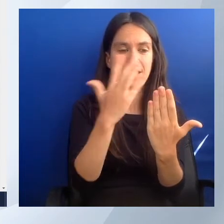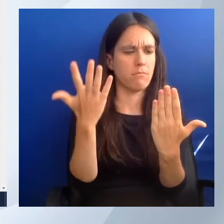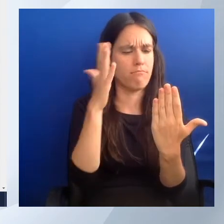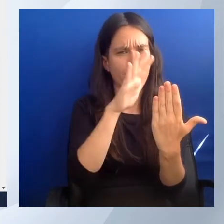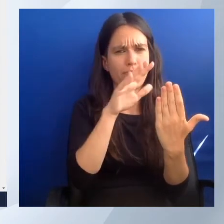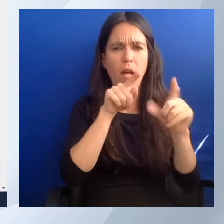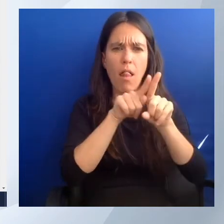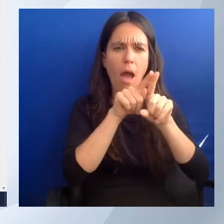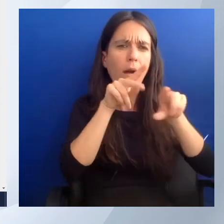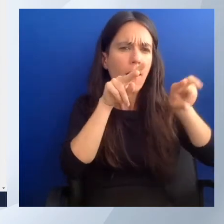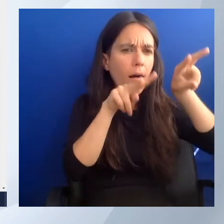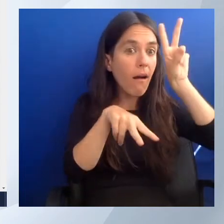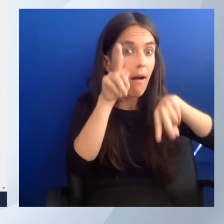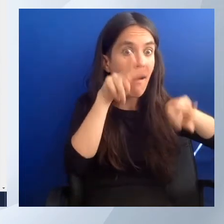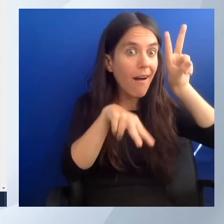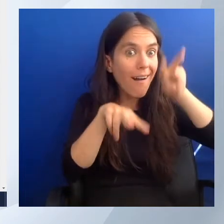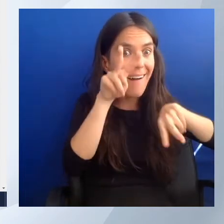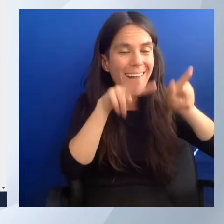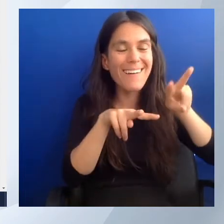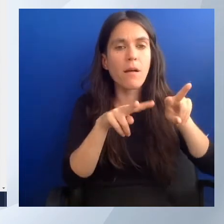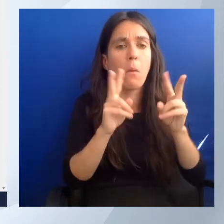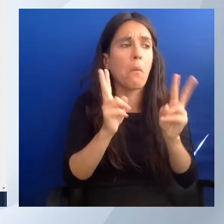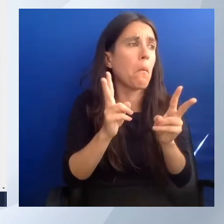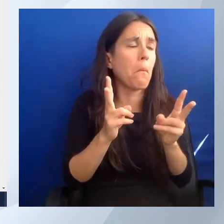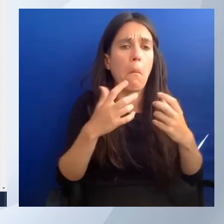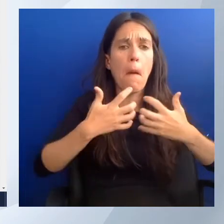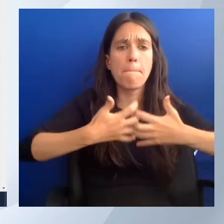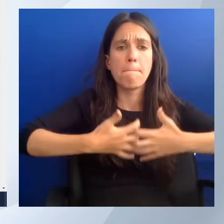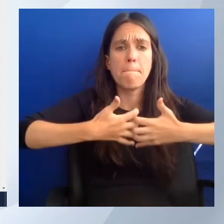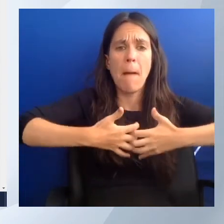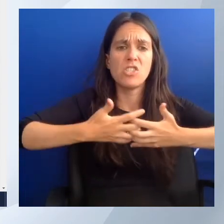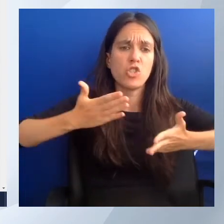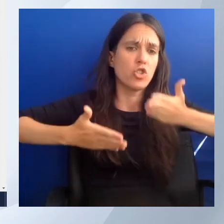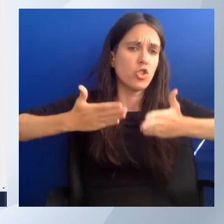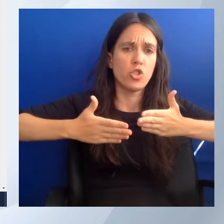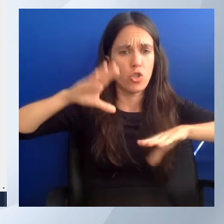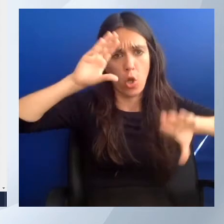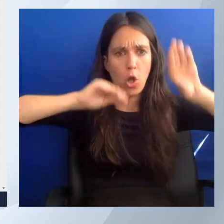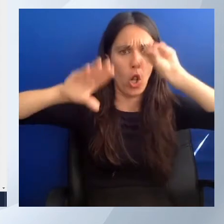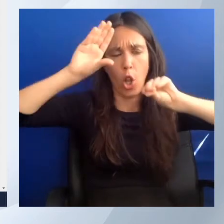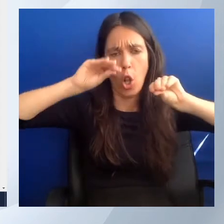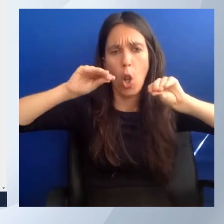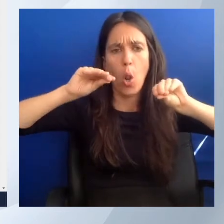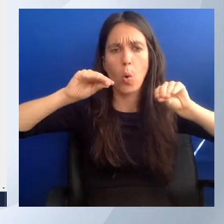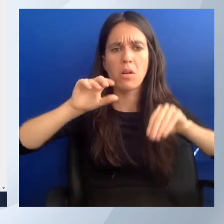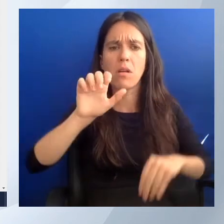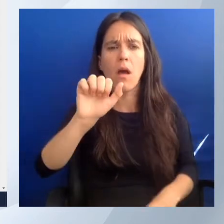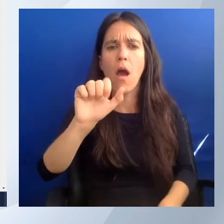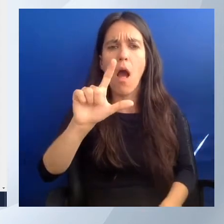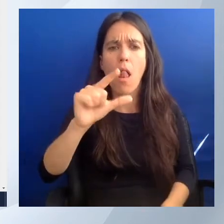for regular machine learning models like decision trees, regression algorithms,